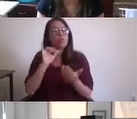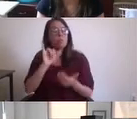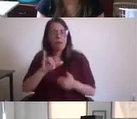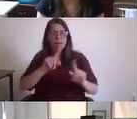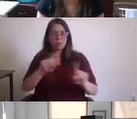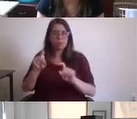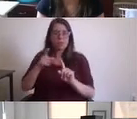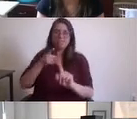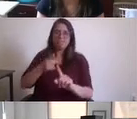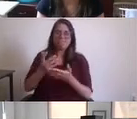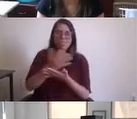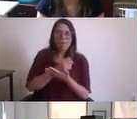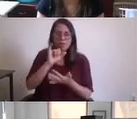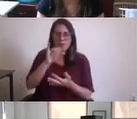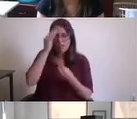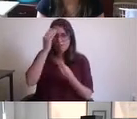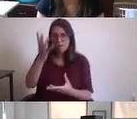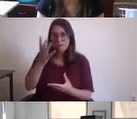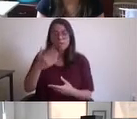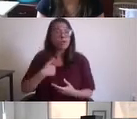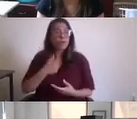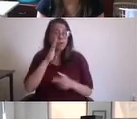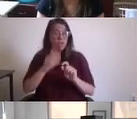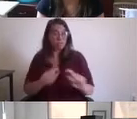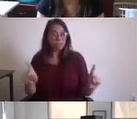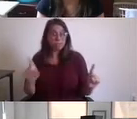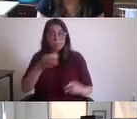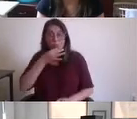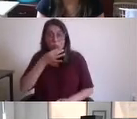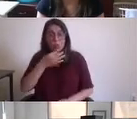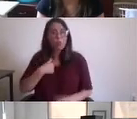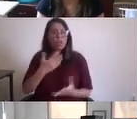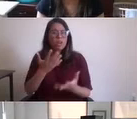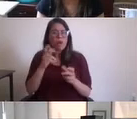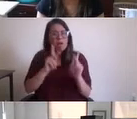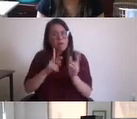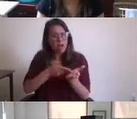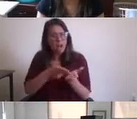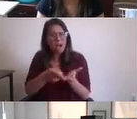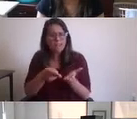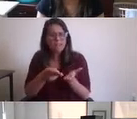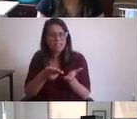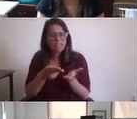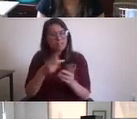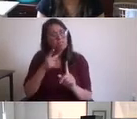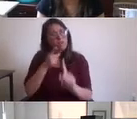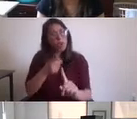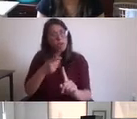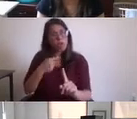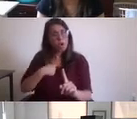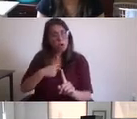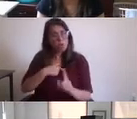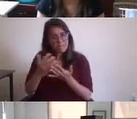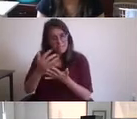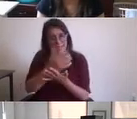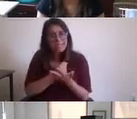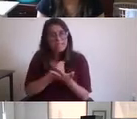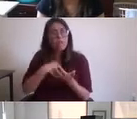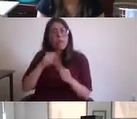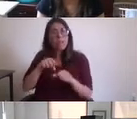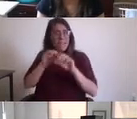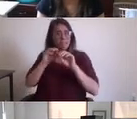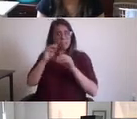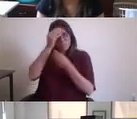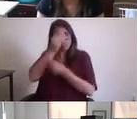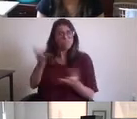be coming out, and we really want people to fill it out honestly so that we can share across the